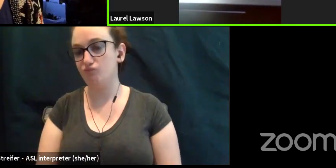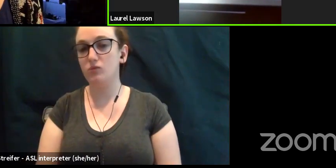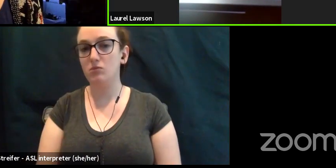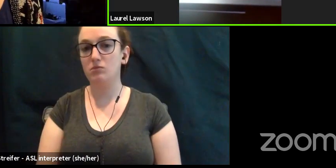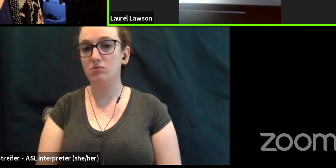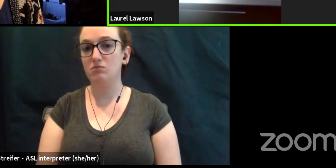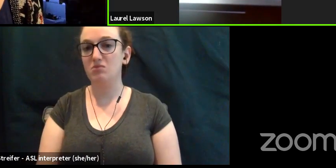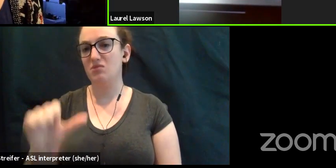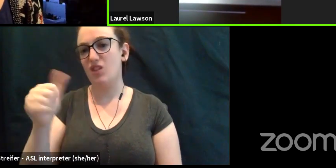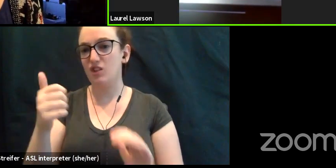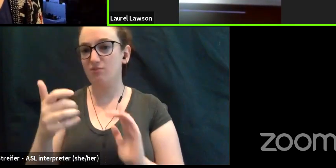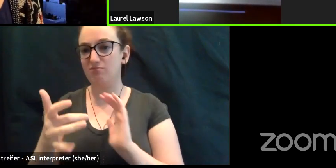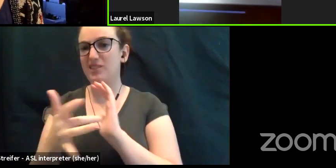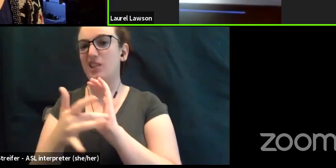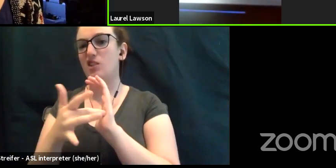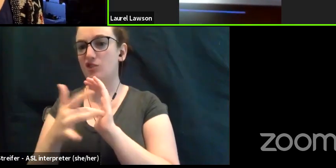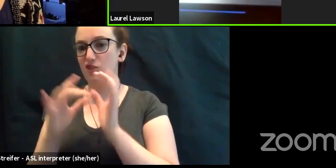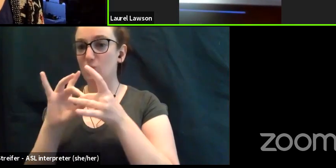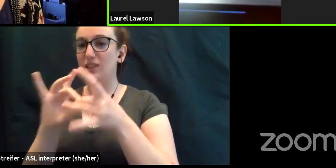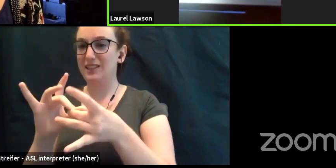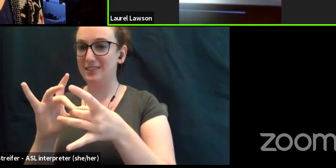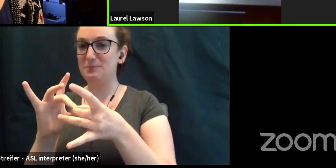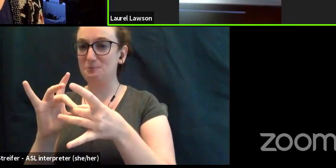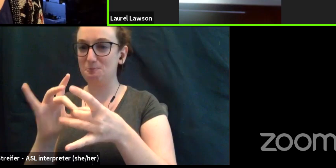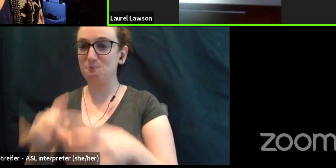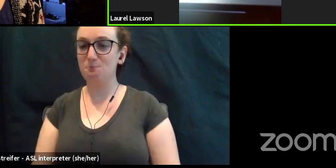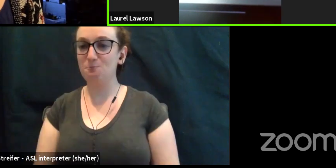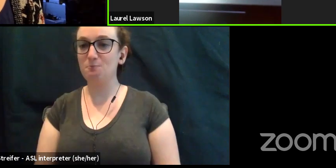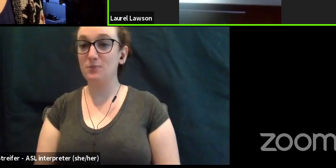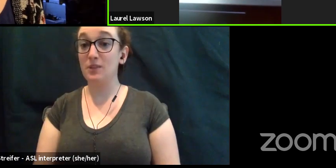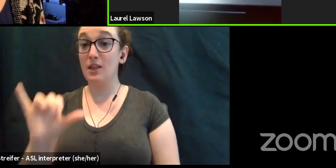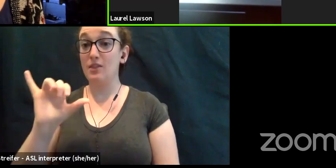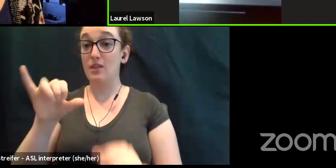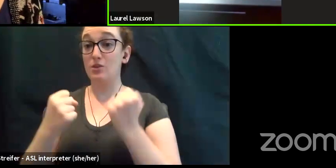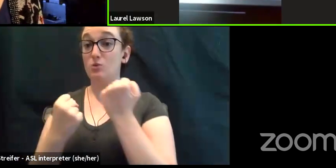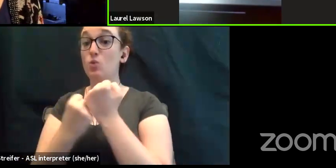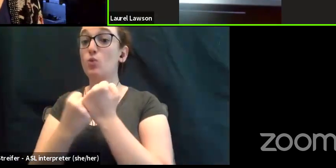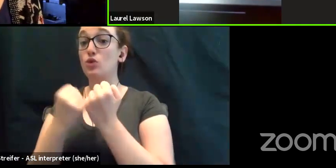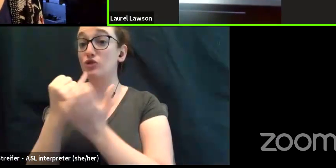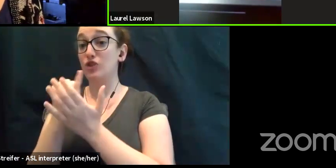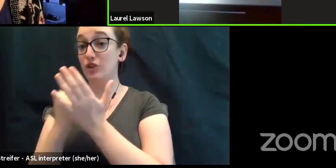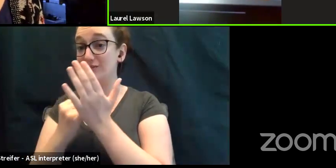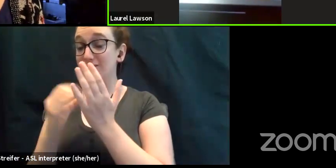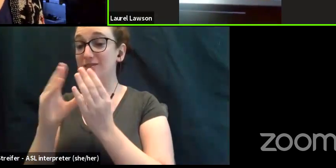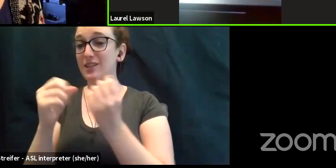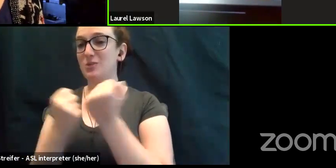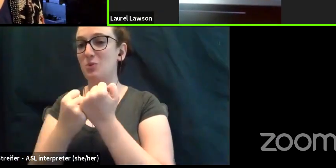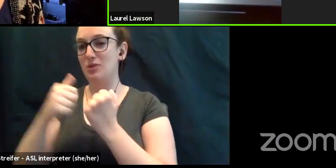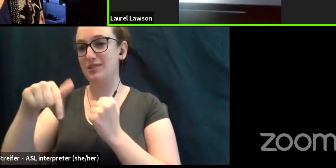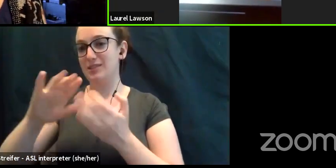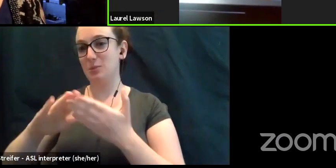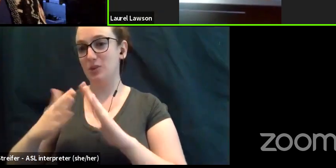other technological innovation that supports the arts and that supports our community.